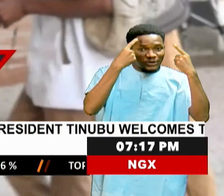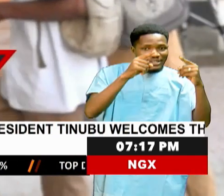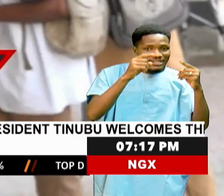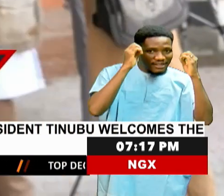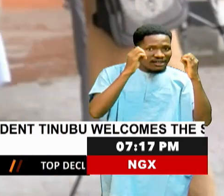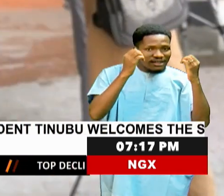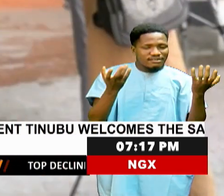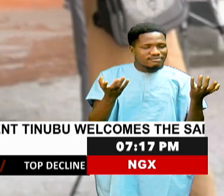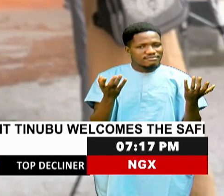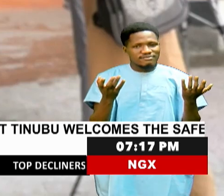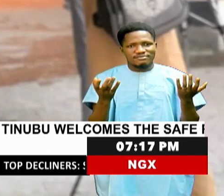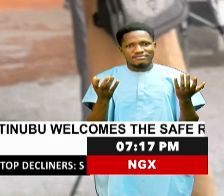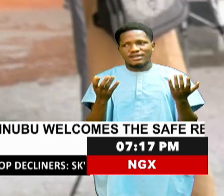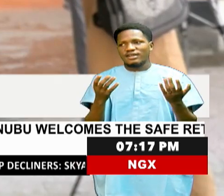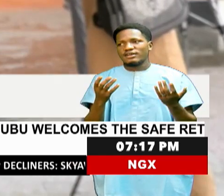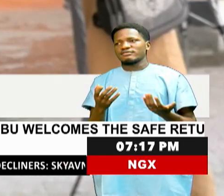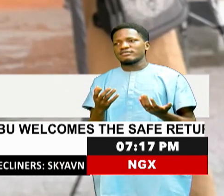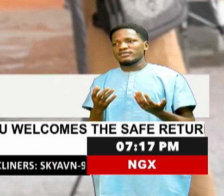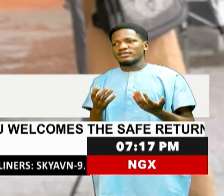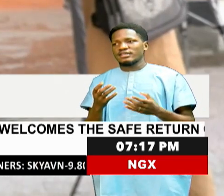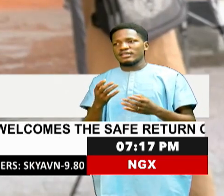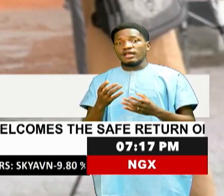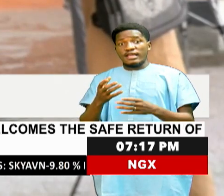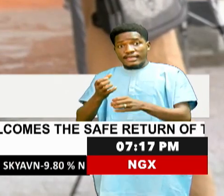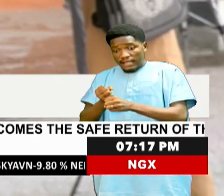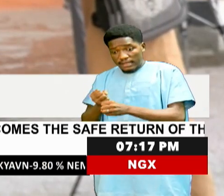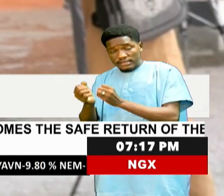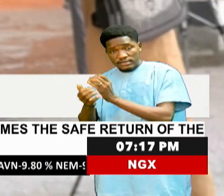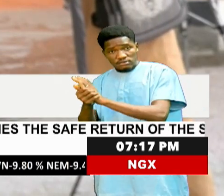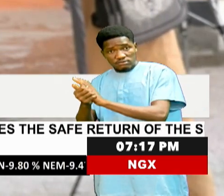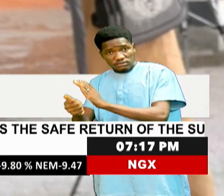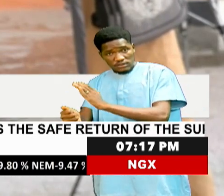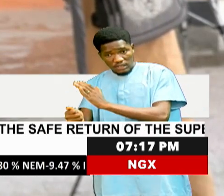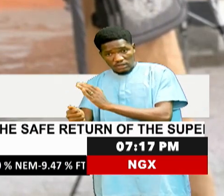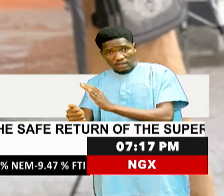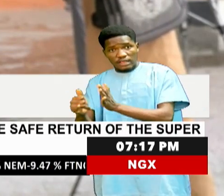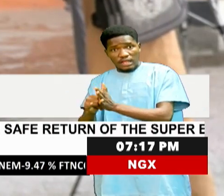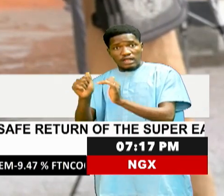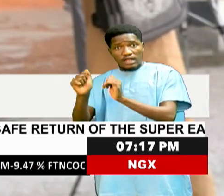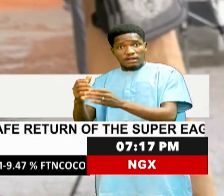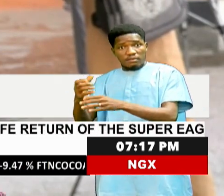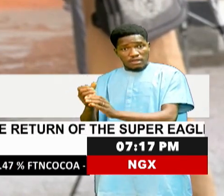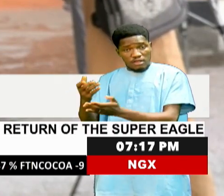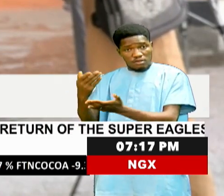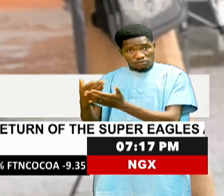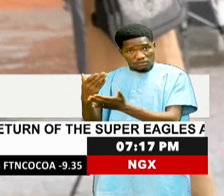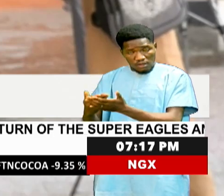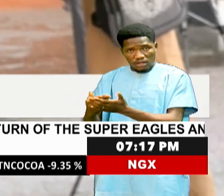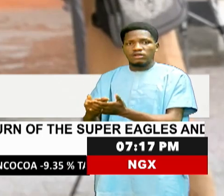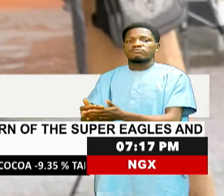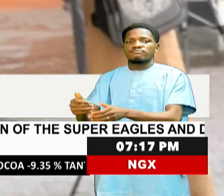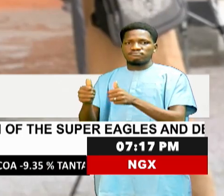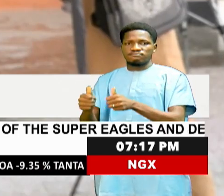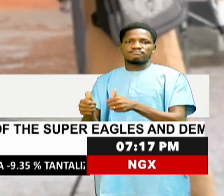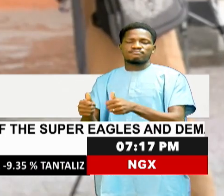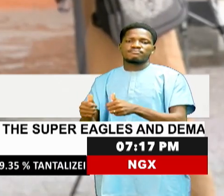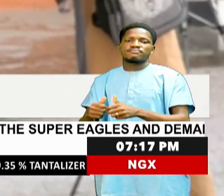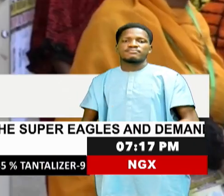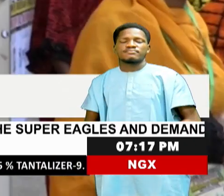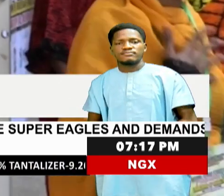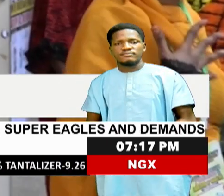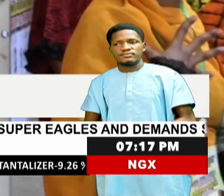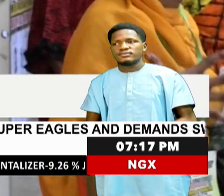it away. You don't need it. And getting skills, payable skills, that can help you raise money while on